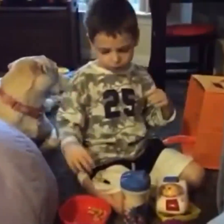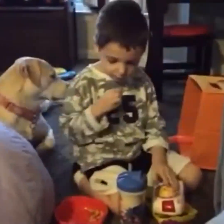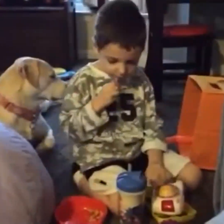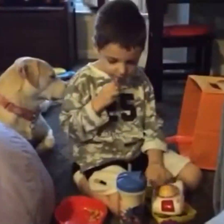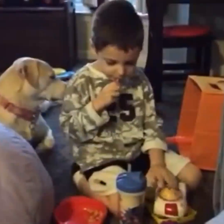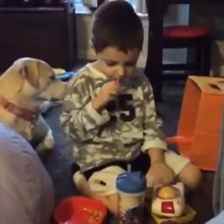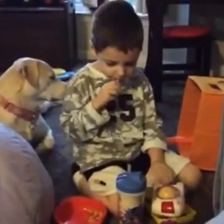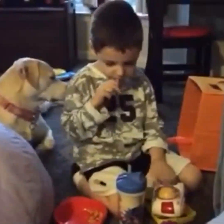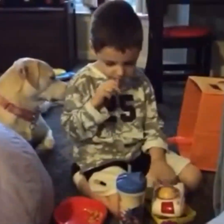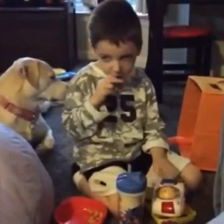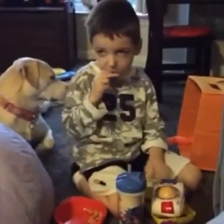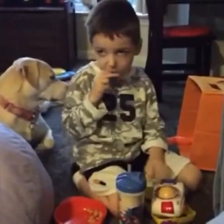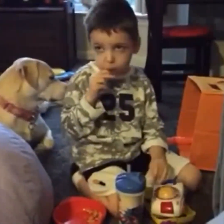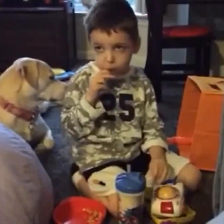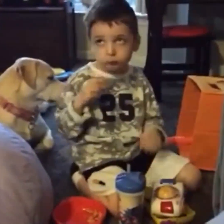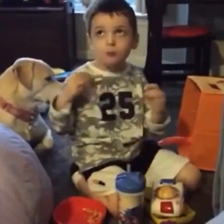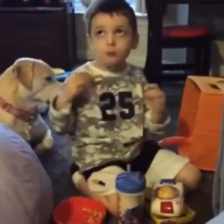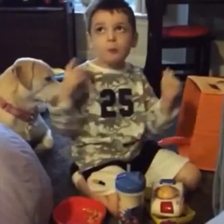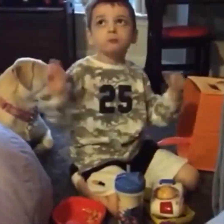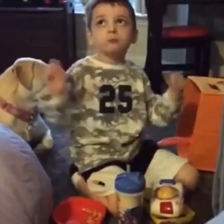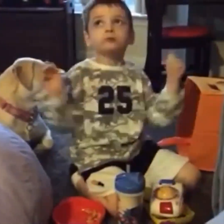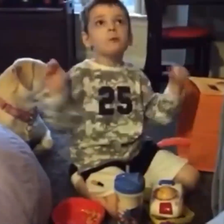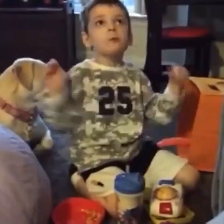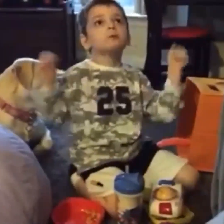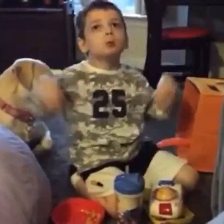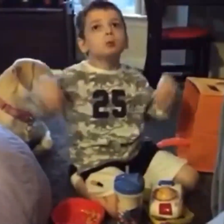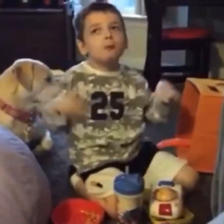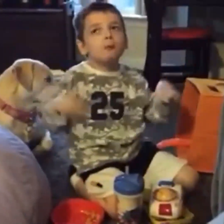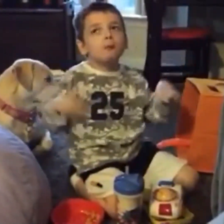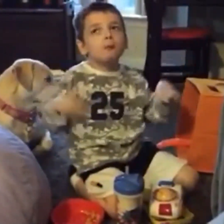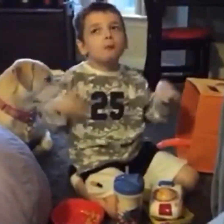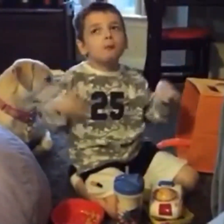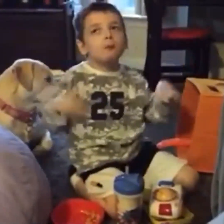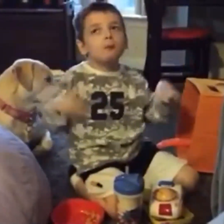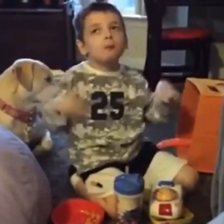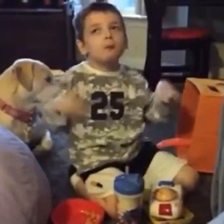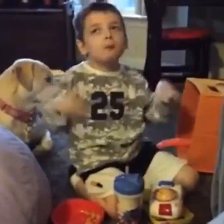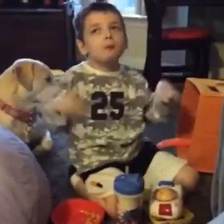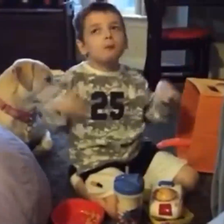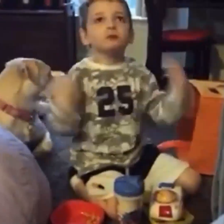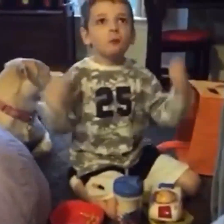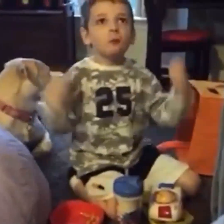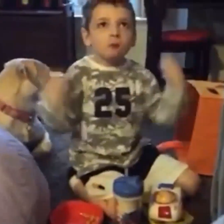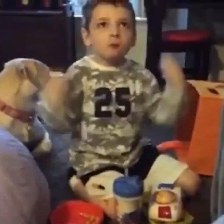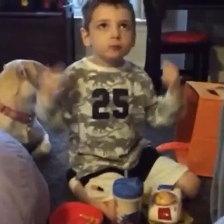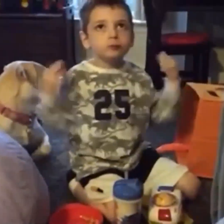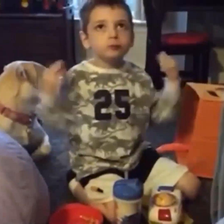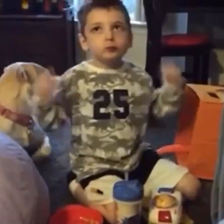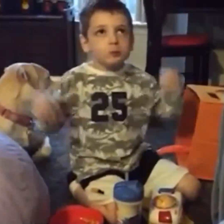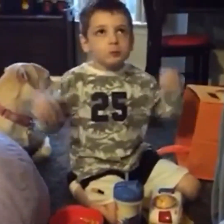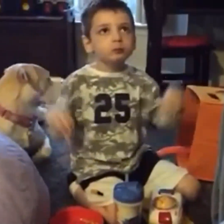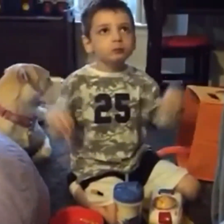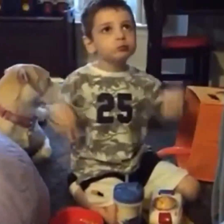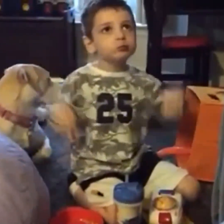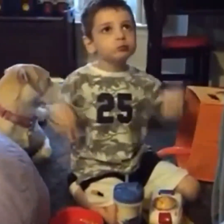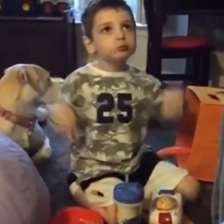He's reaching for that goldfish. He's giving his eyes on the goldfish and he's putting it in his mouth. We can see that when Ben's home, his visual behaviors are much